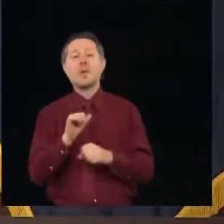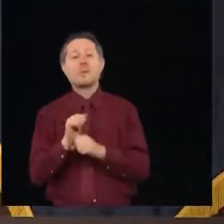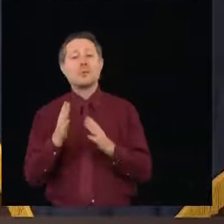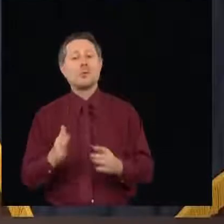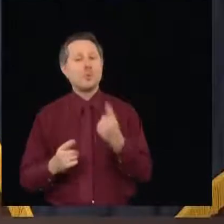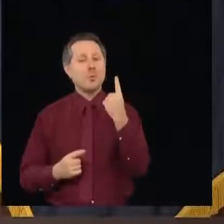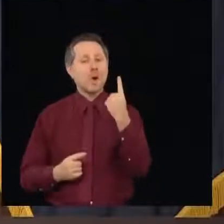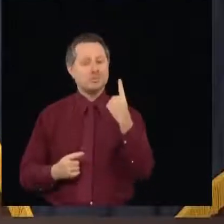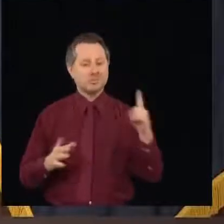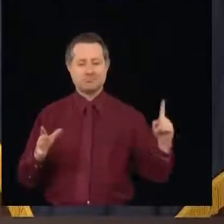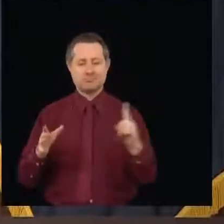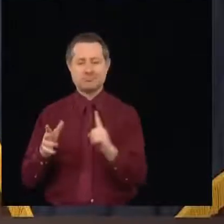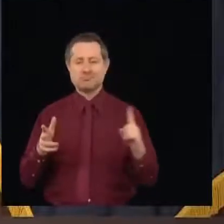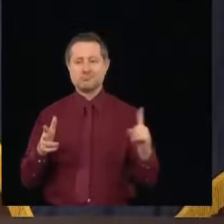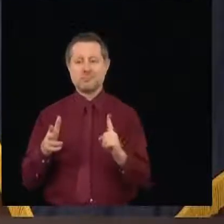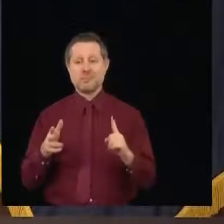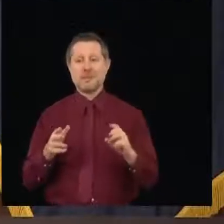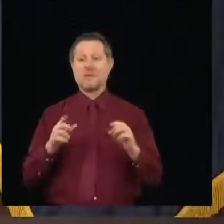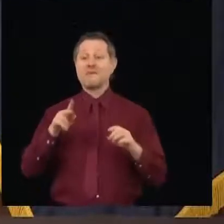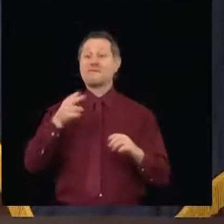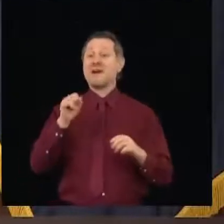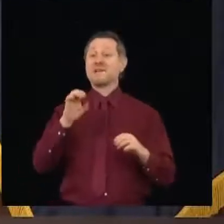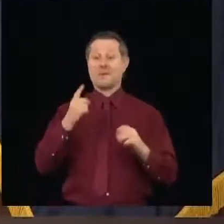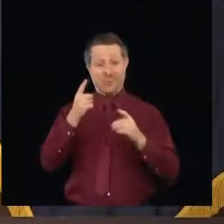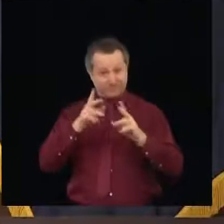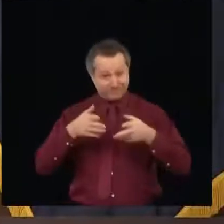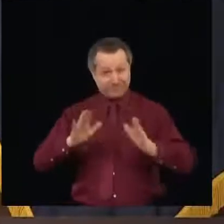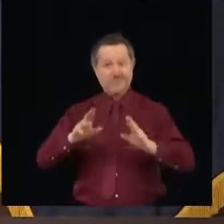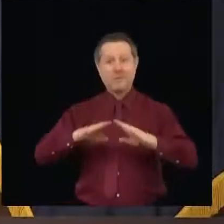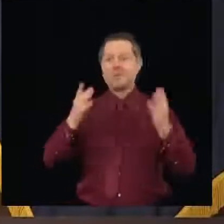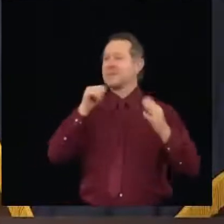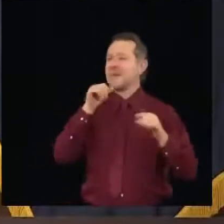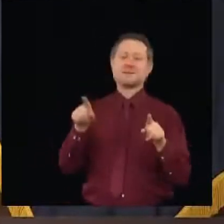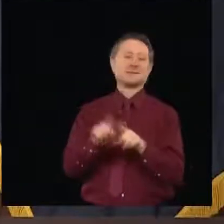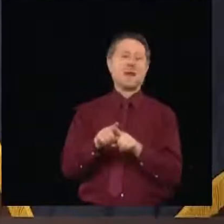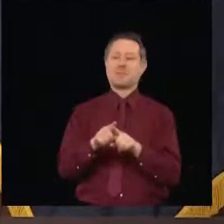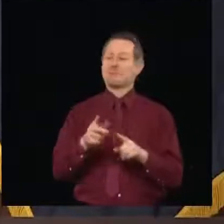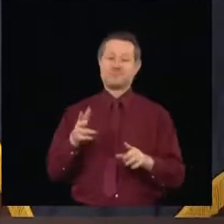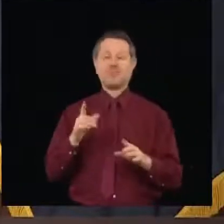of a difference on that phase one between regions.